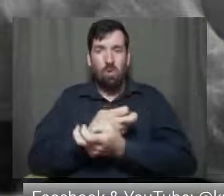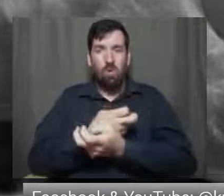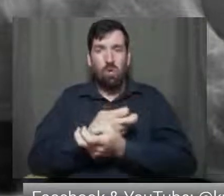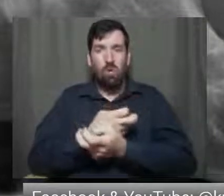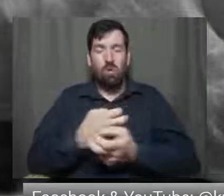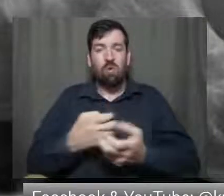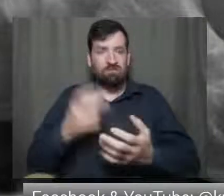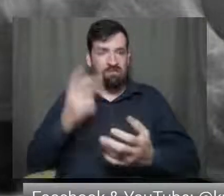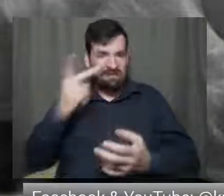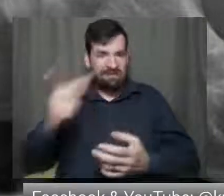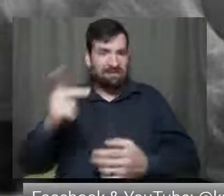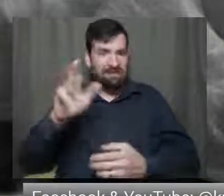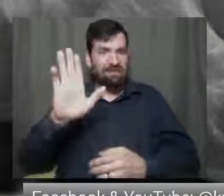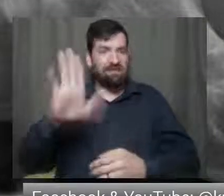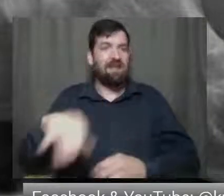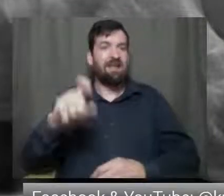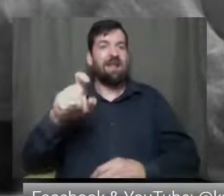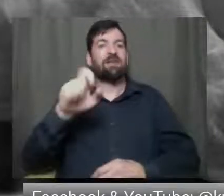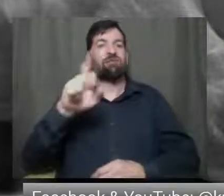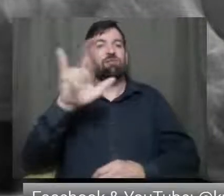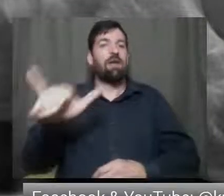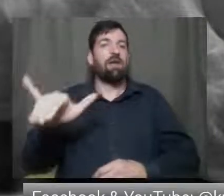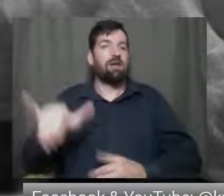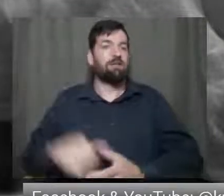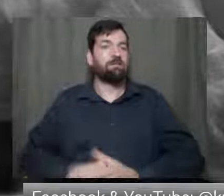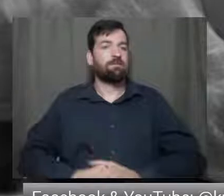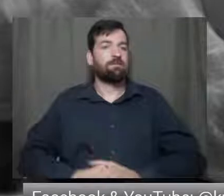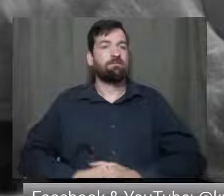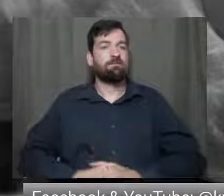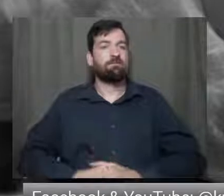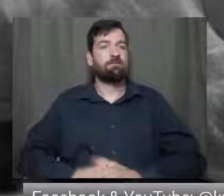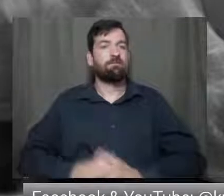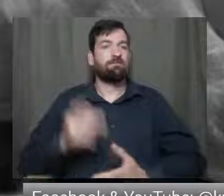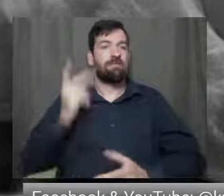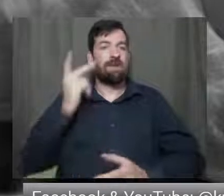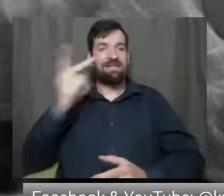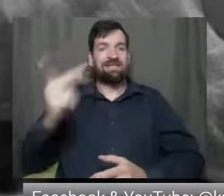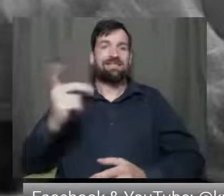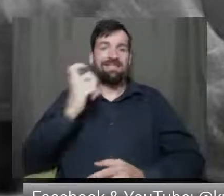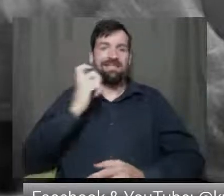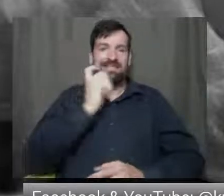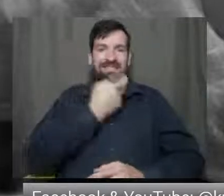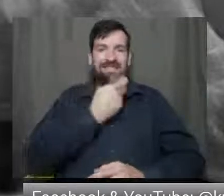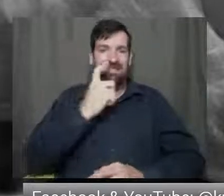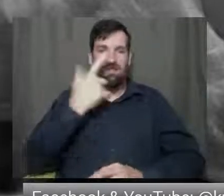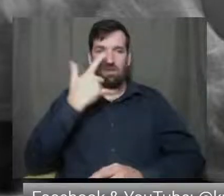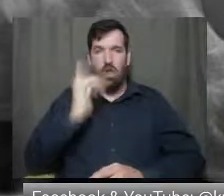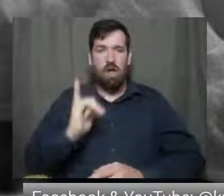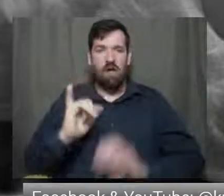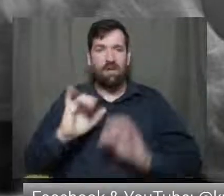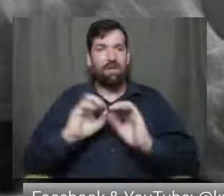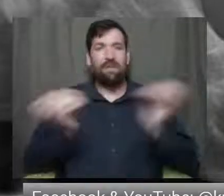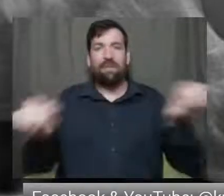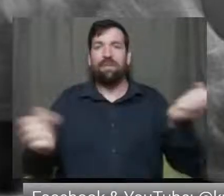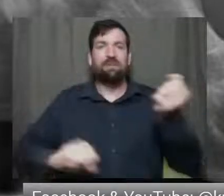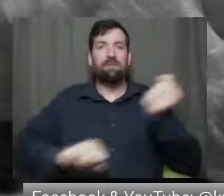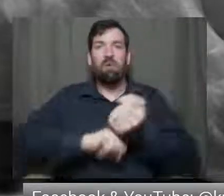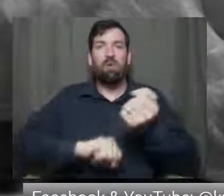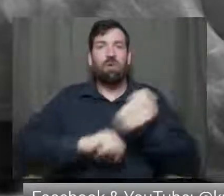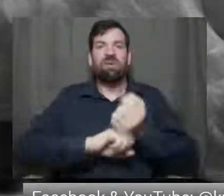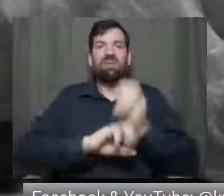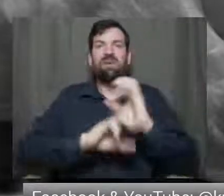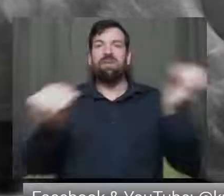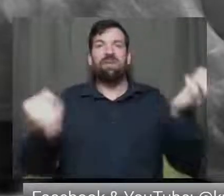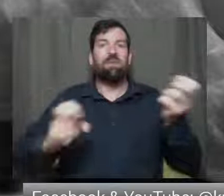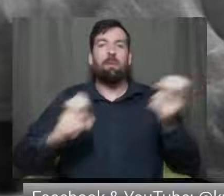see on this x-ray? You can see that the teeth are kind of looking like there's no support. There's no bone supporting his